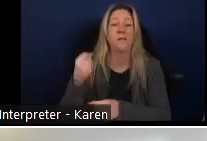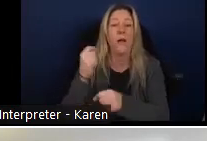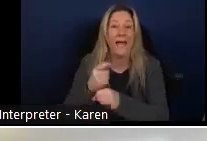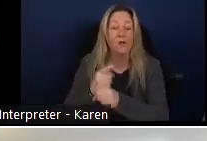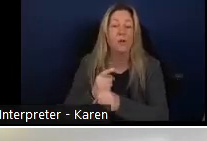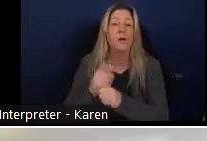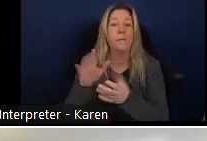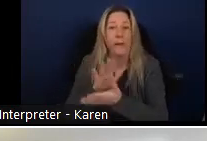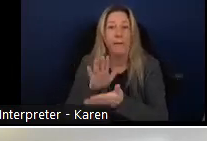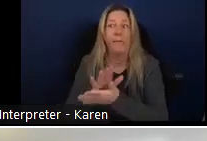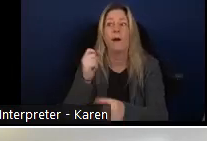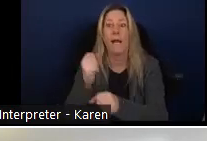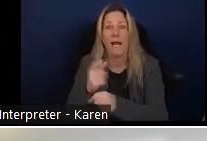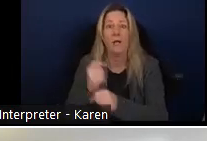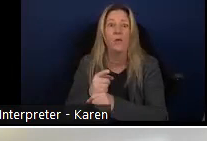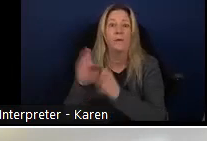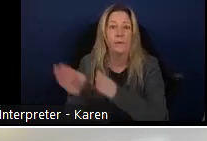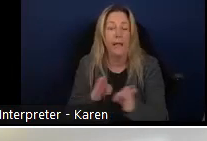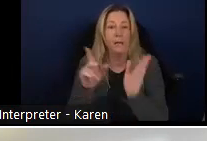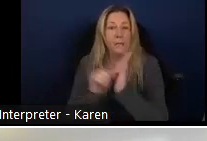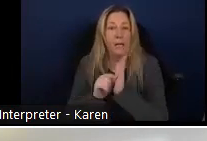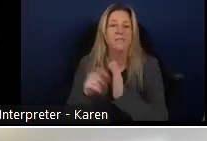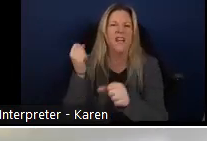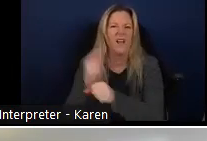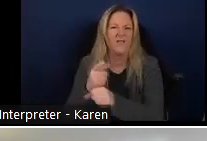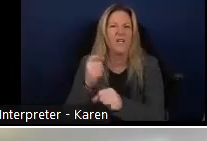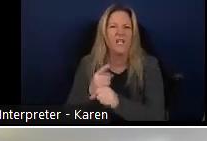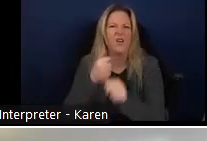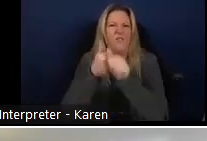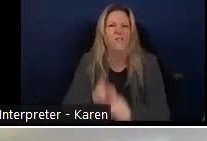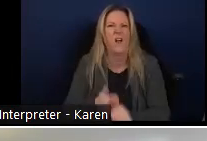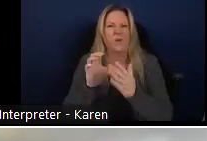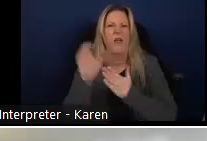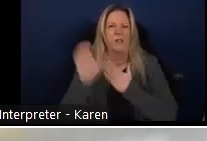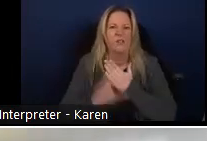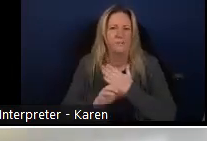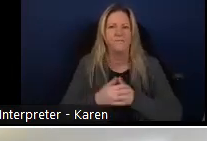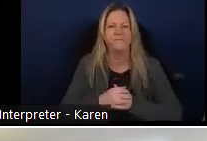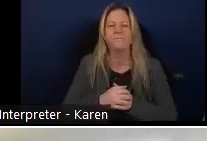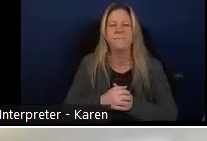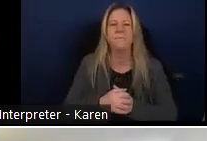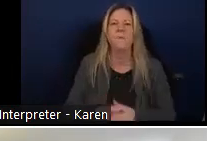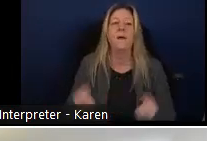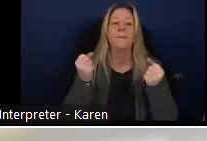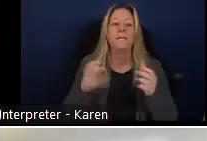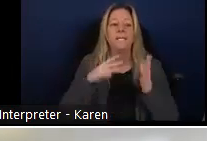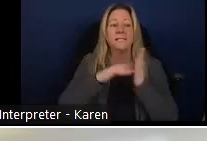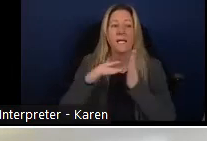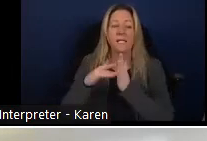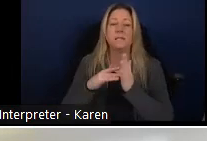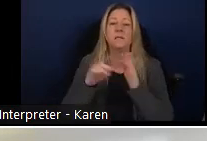both published for each calendar year of our HUD funding. Many public engagement tools and studies are also